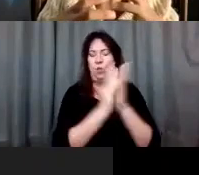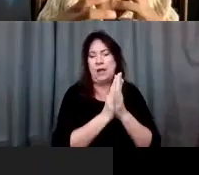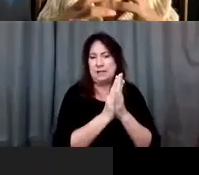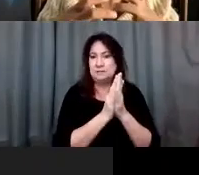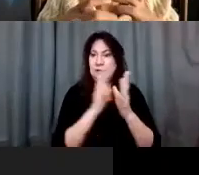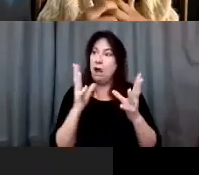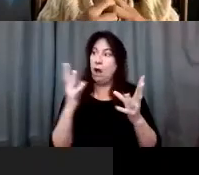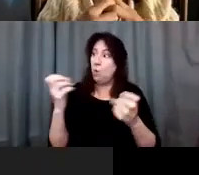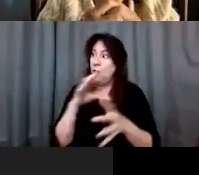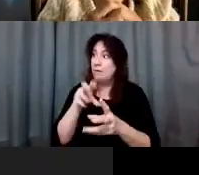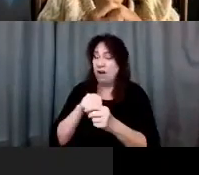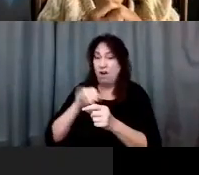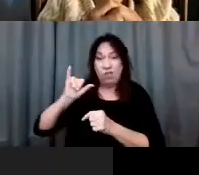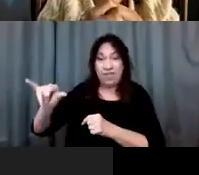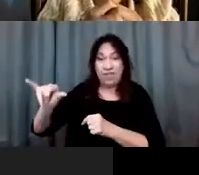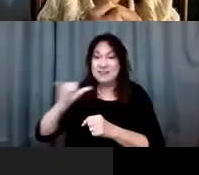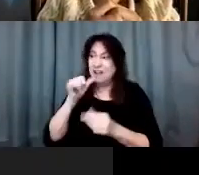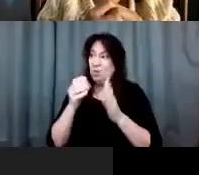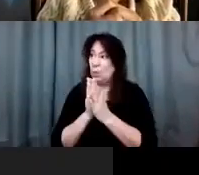part of and have access to.